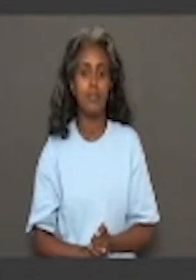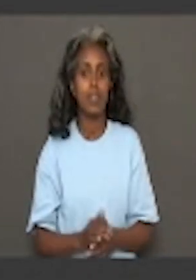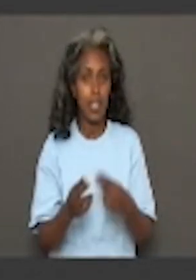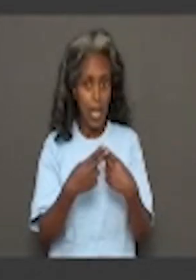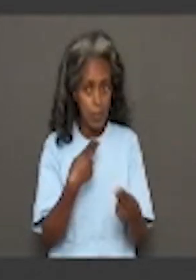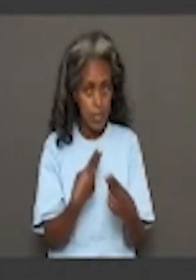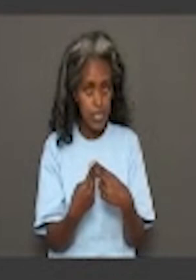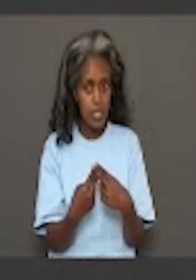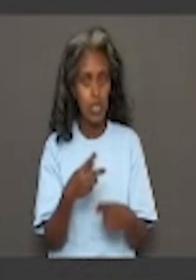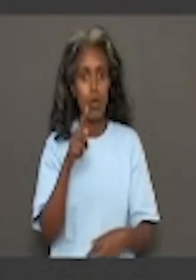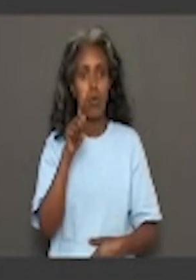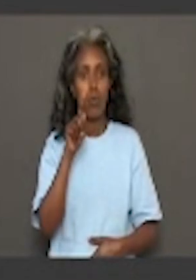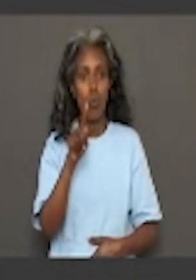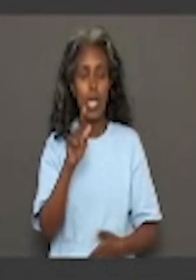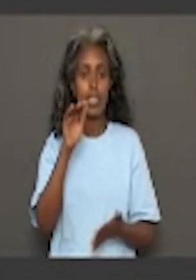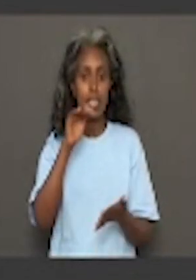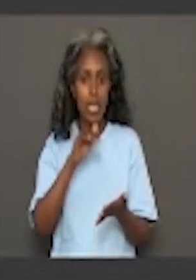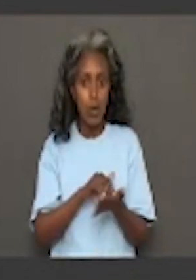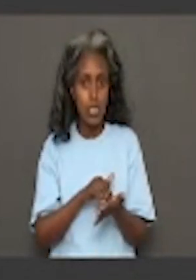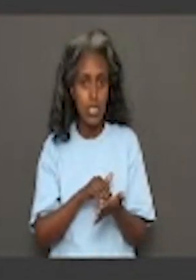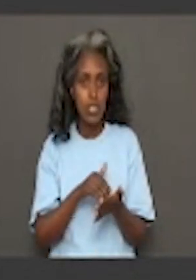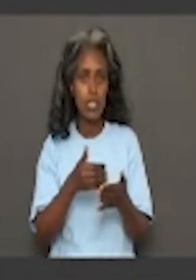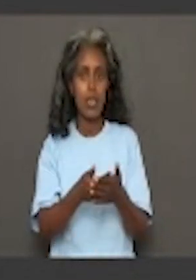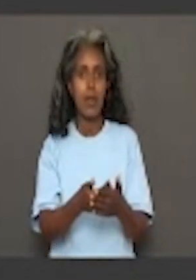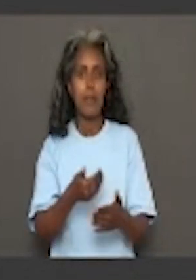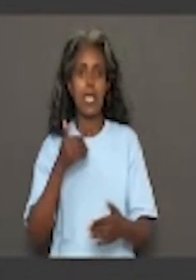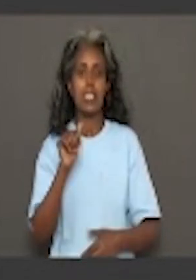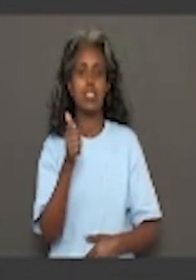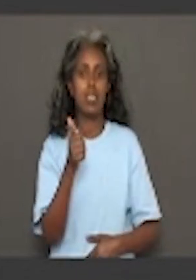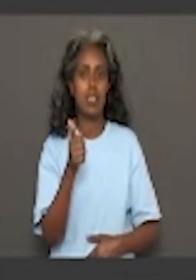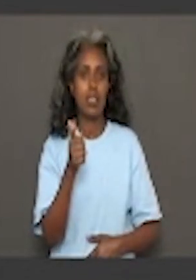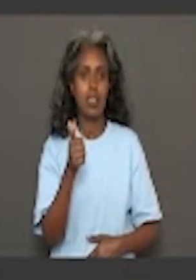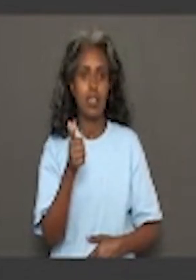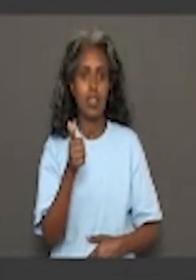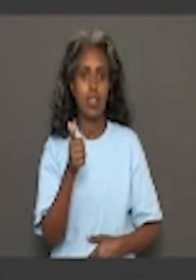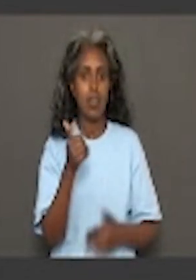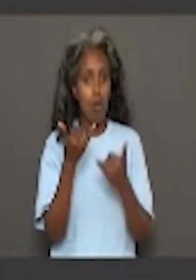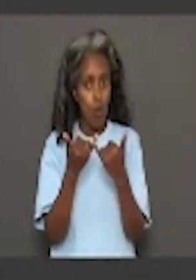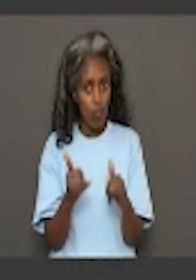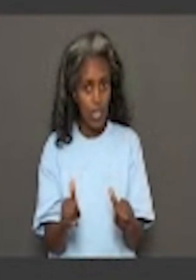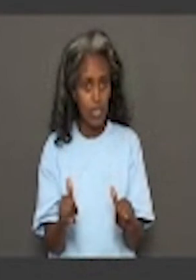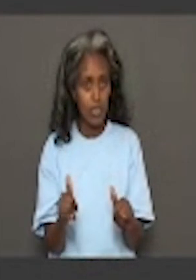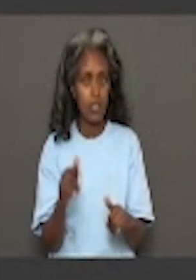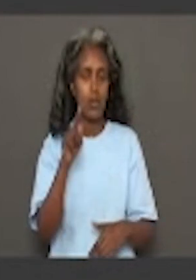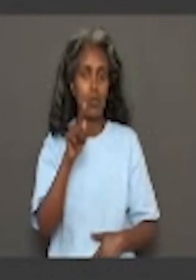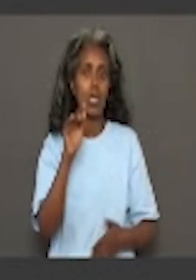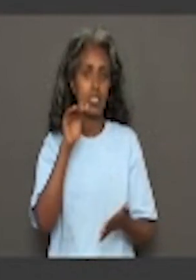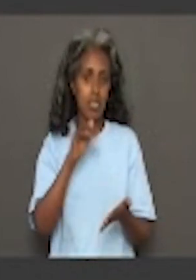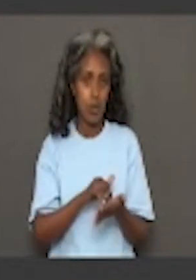0.381 repeating times 1,000 minus